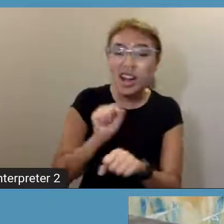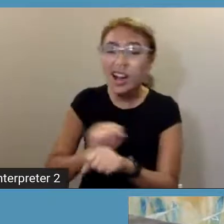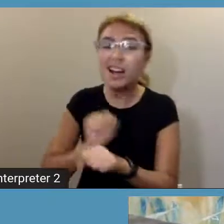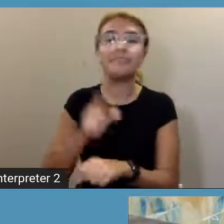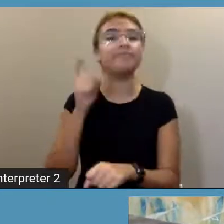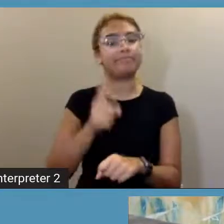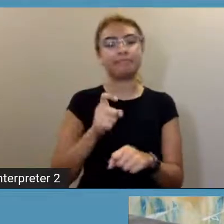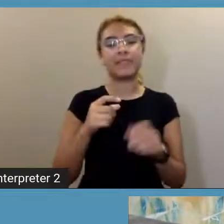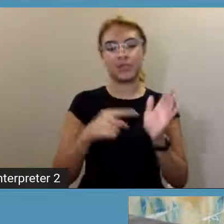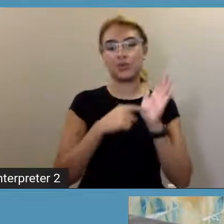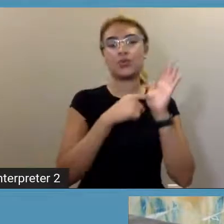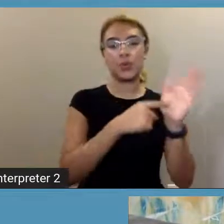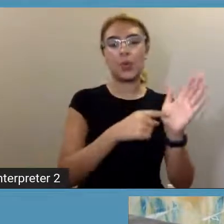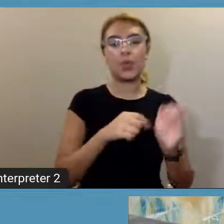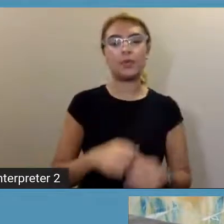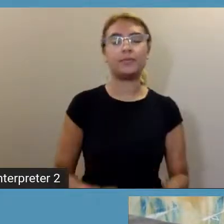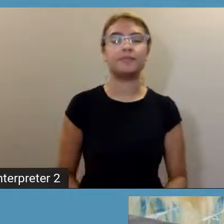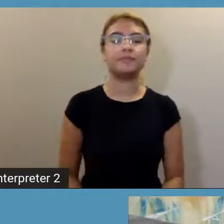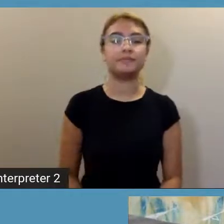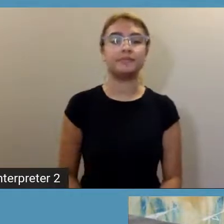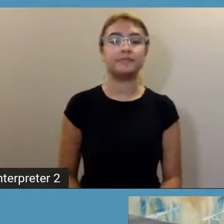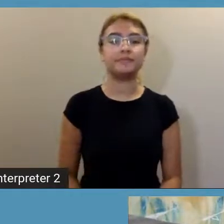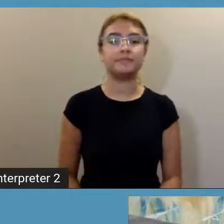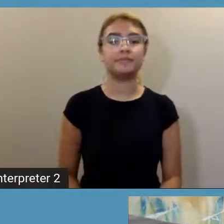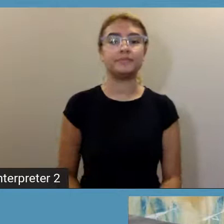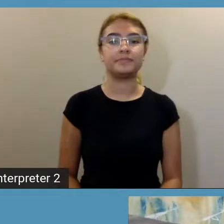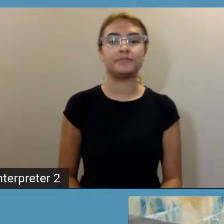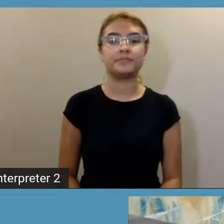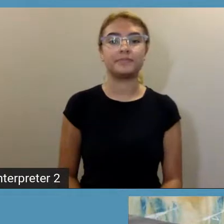much. Okay,